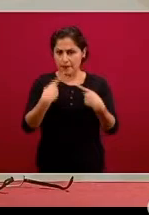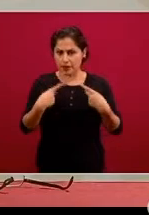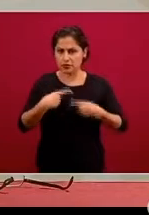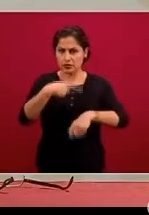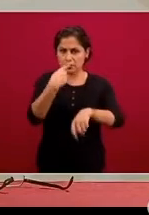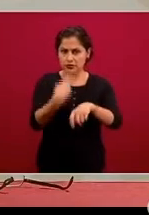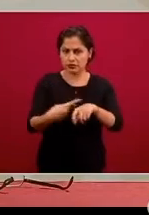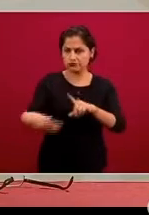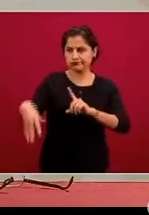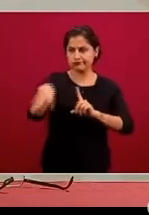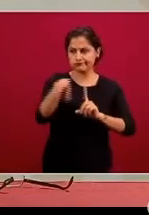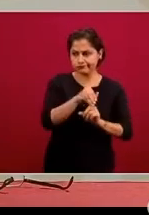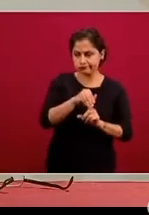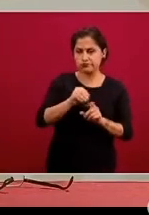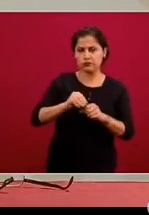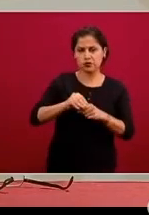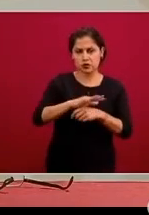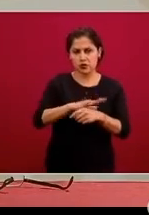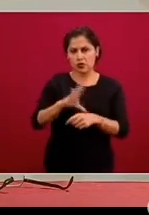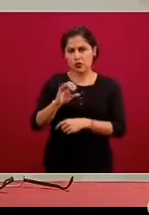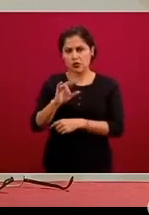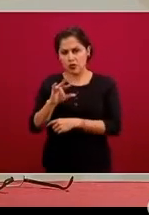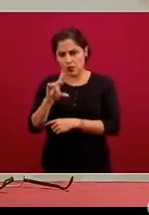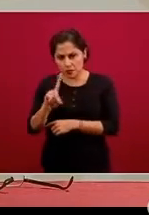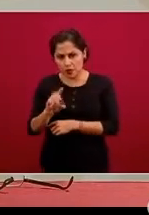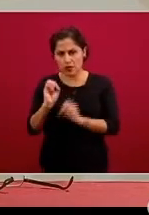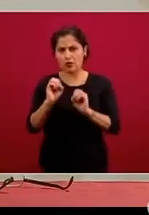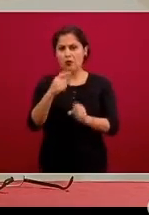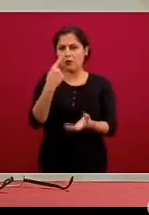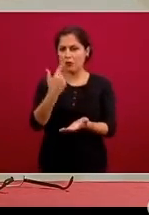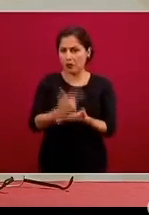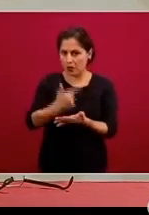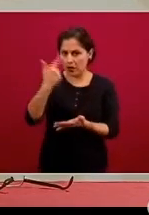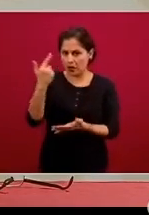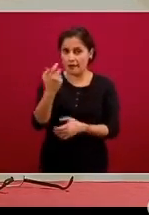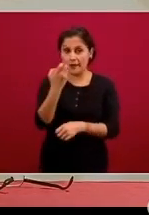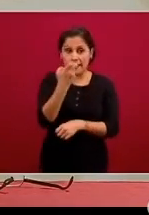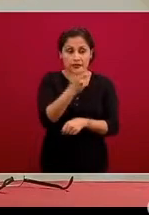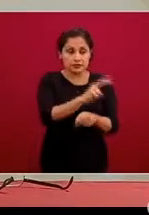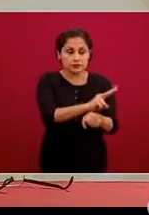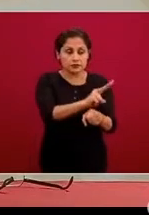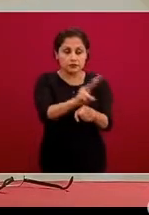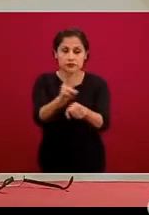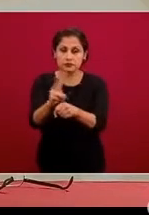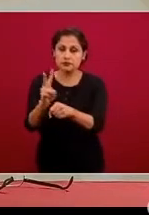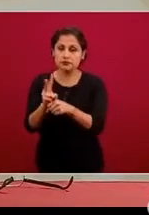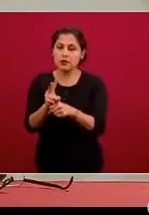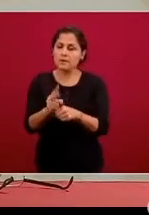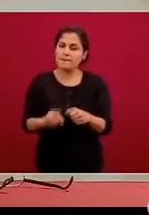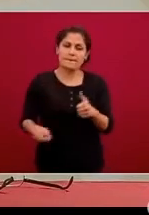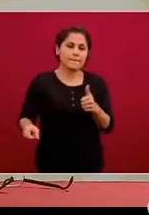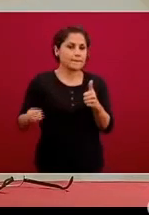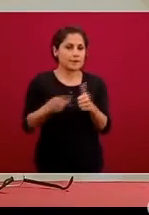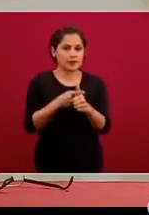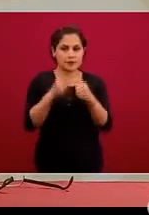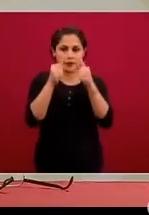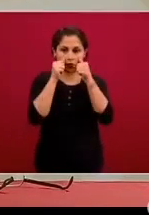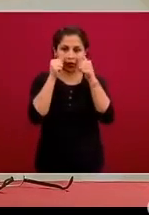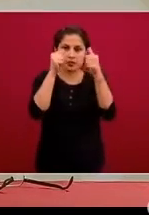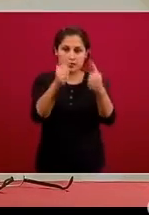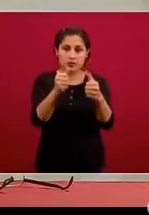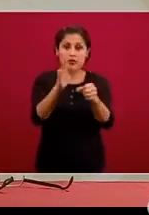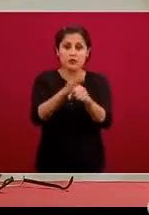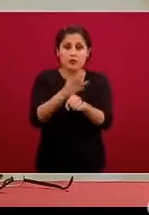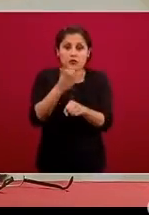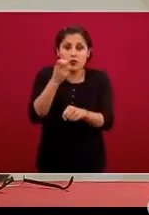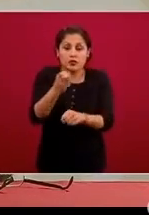because they could get infected, they could even get sick, and they could even die. So this is our priority. This is